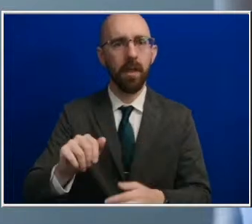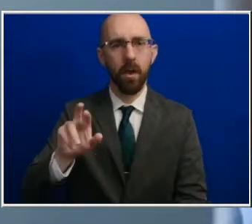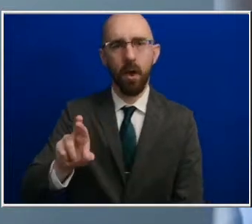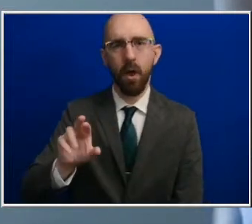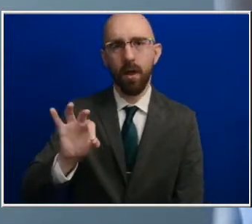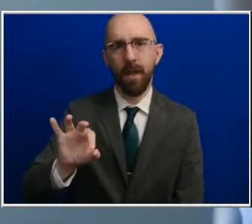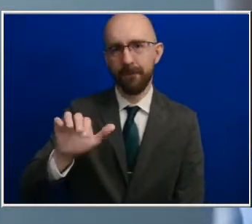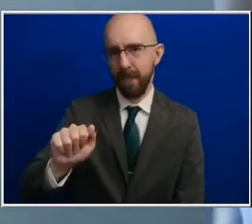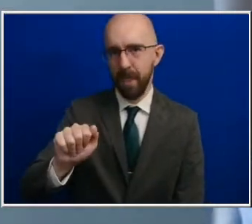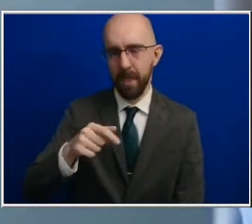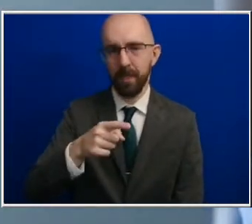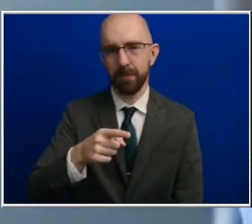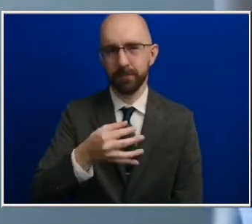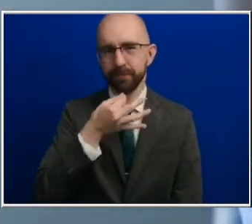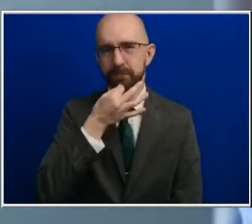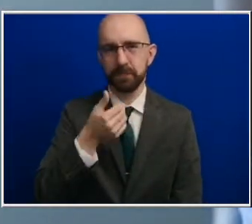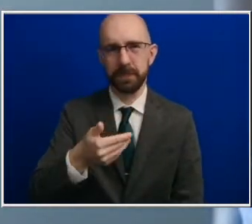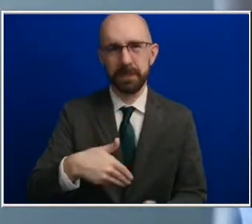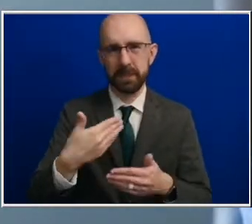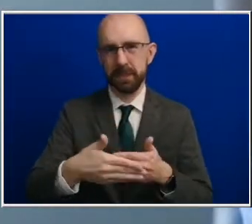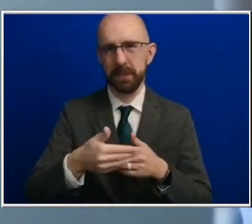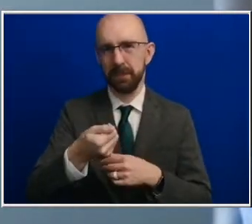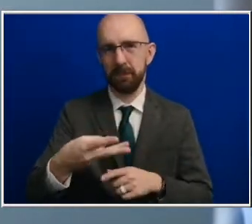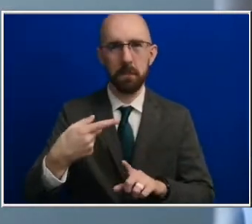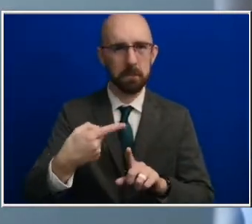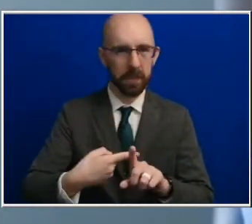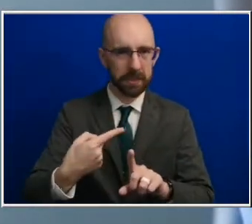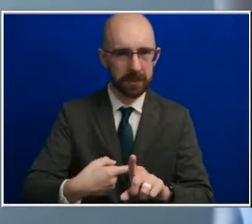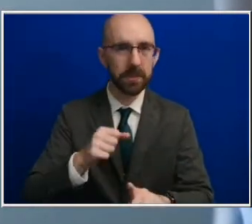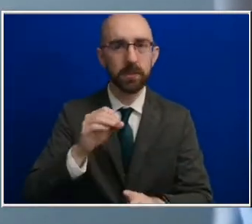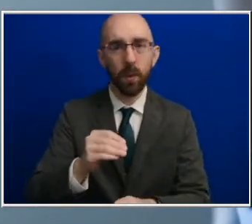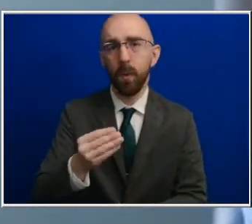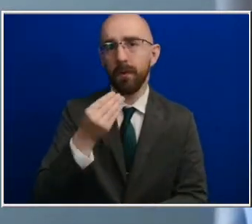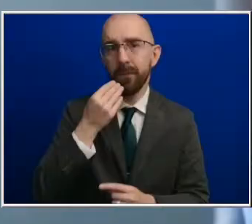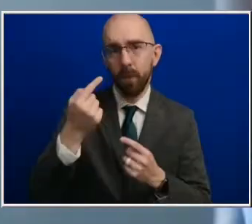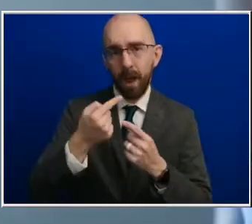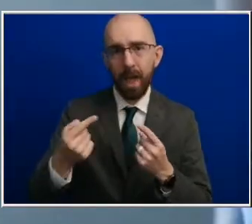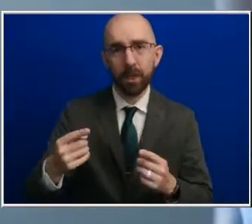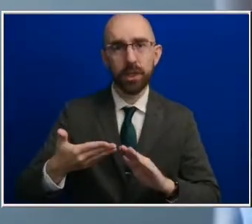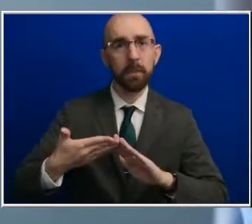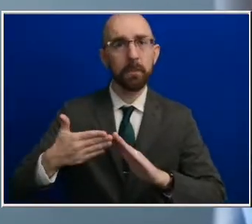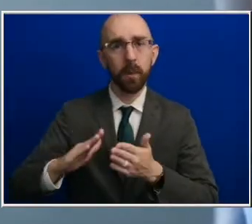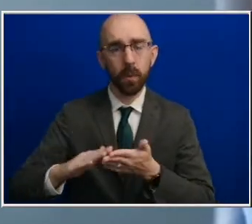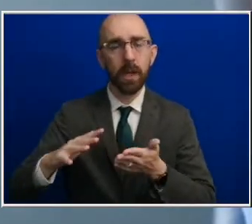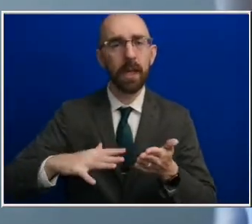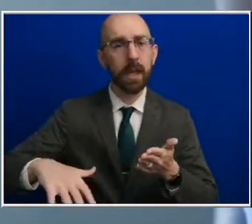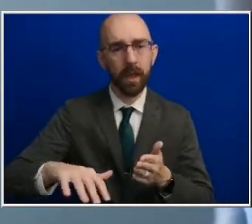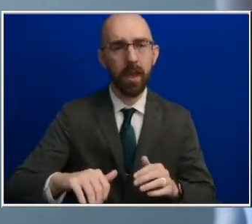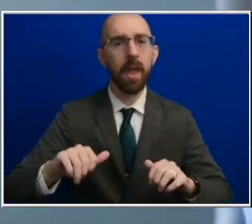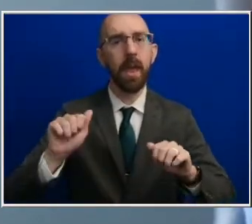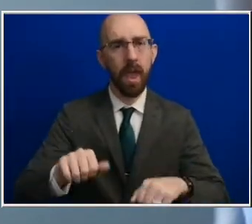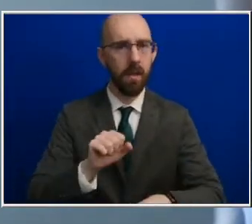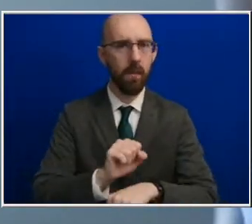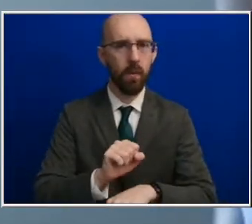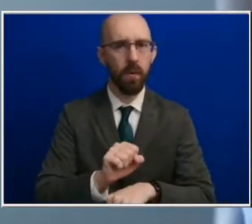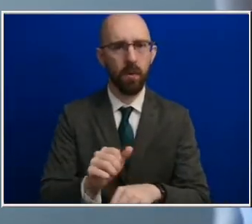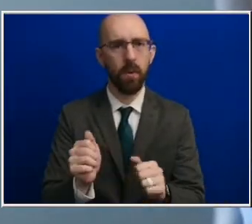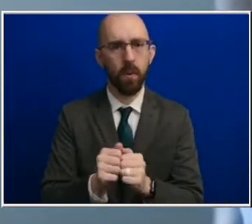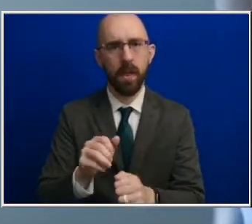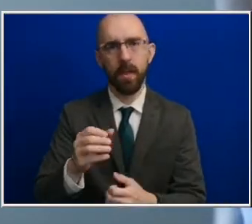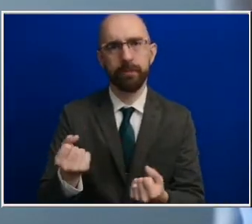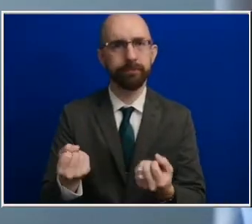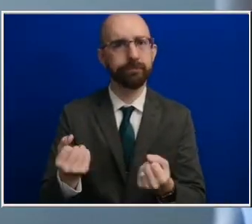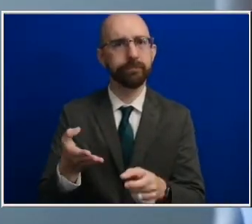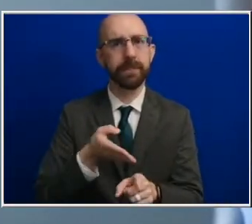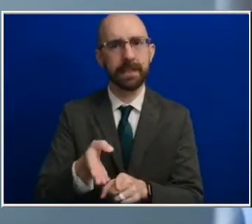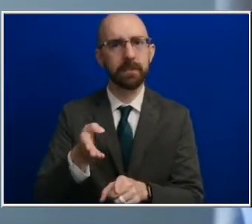RFA in the next couple of months so that the food allergy community can work with multiple